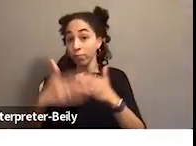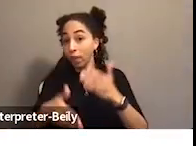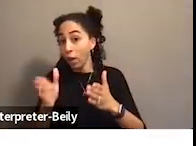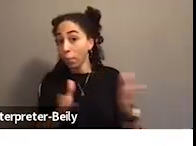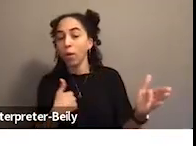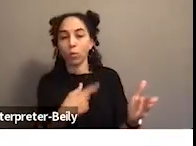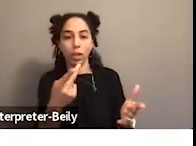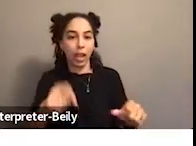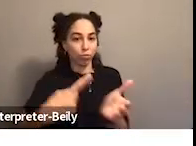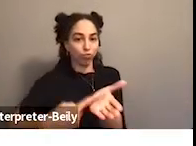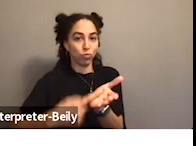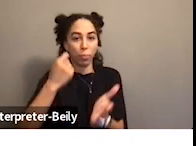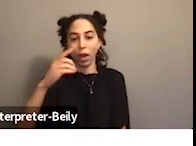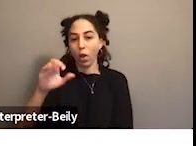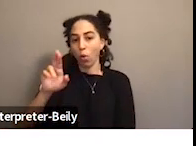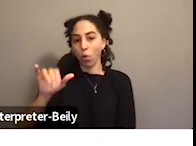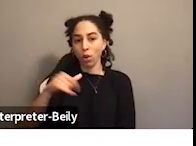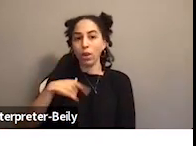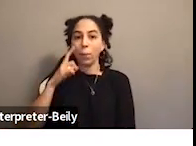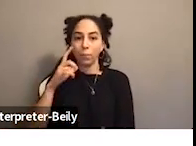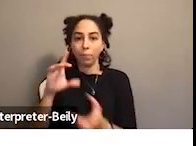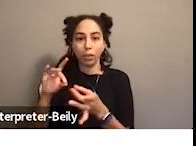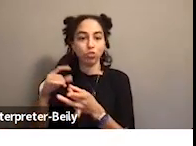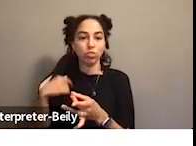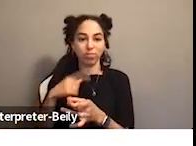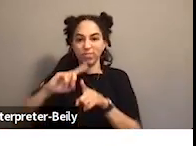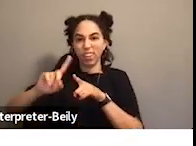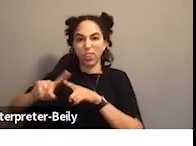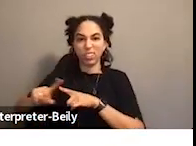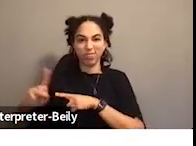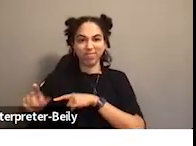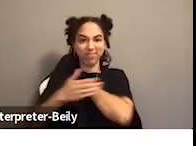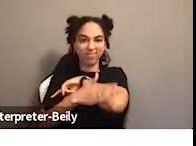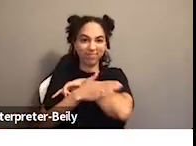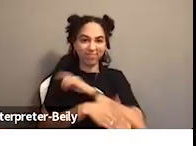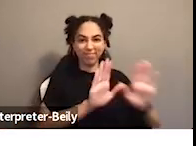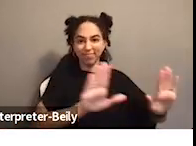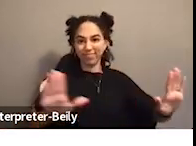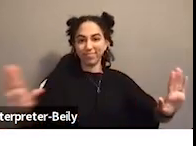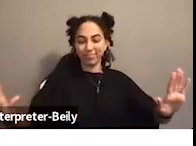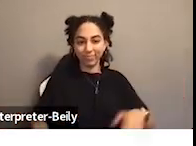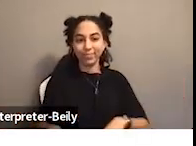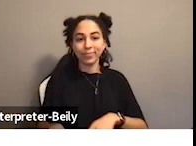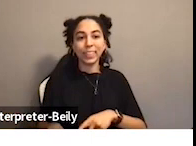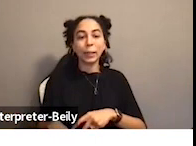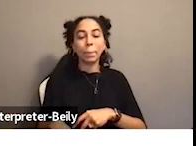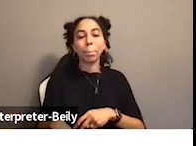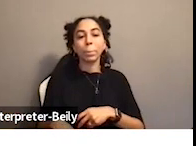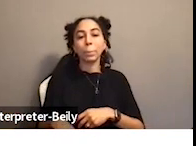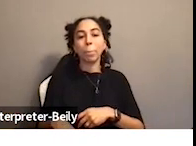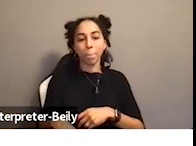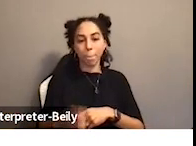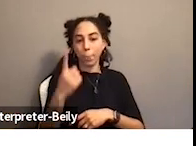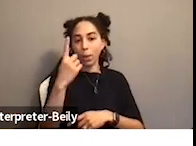that, but as Corey mentioned, it looks different everywhere right now. But one of the main